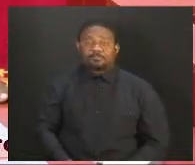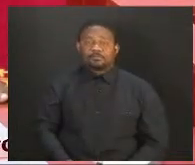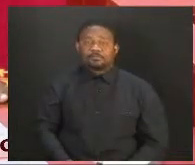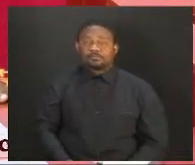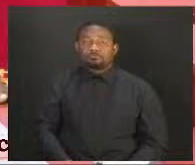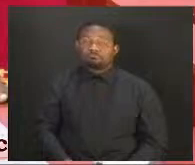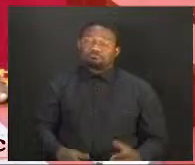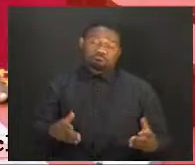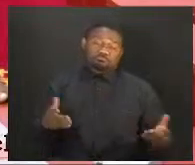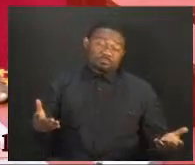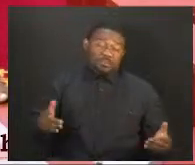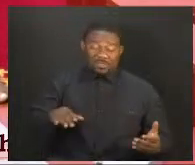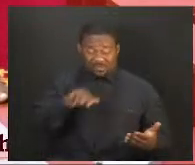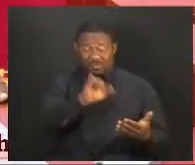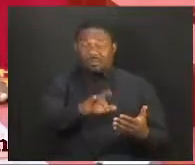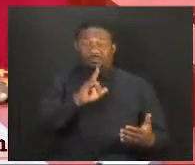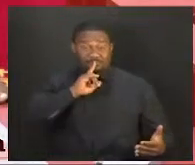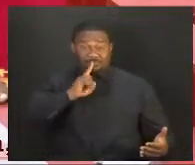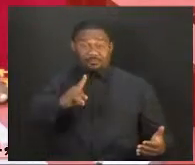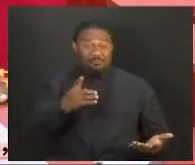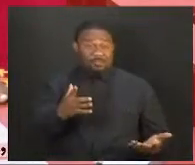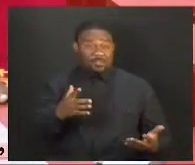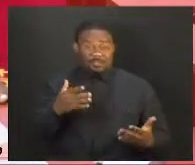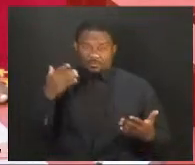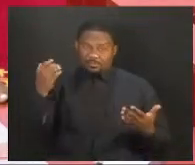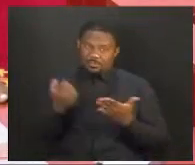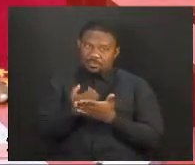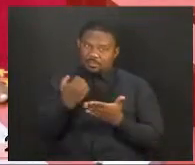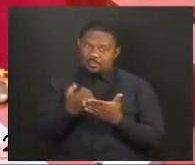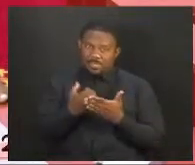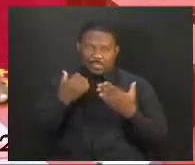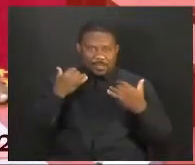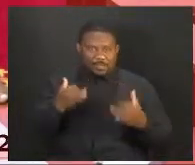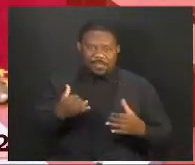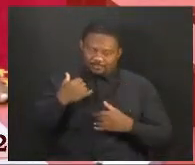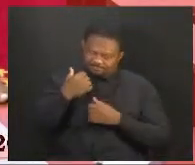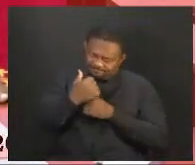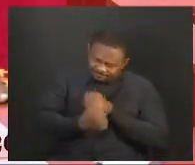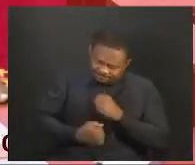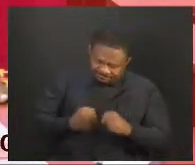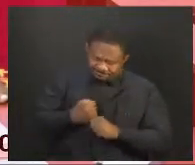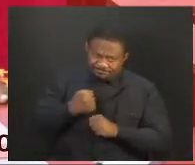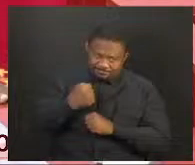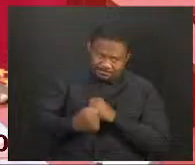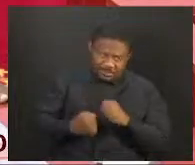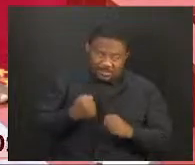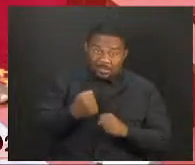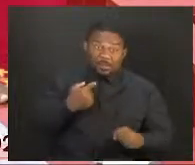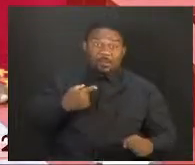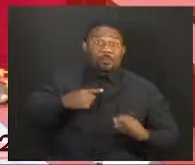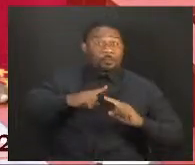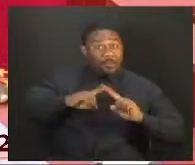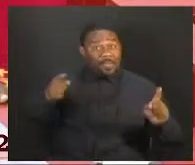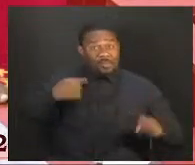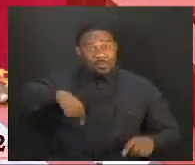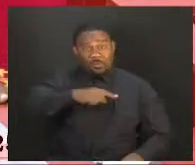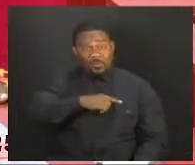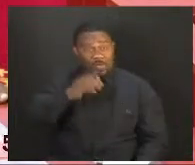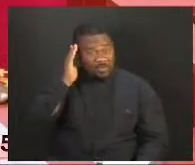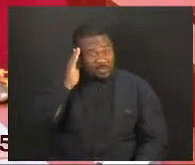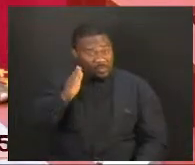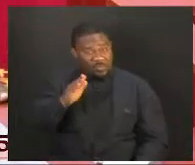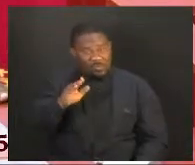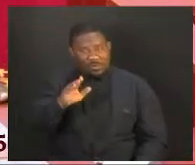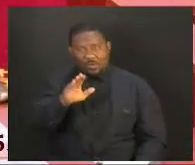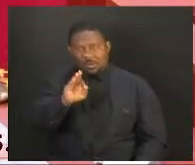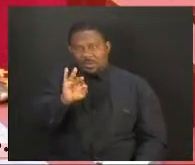it is. The state of our economy is troubling, but we will fix it. Mr. Speaker,